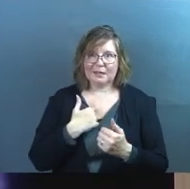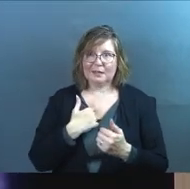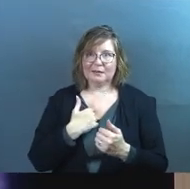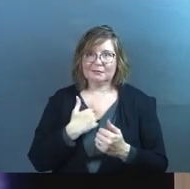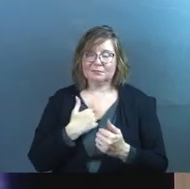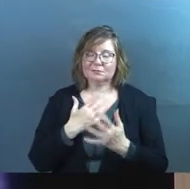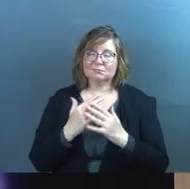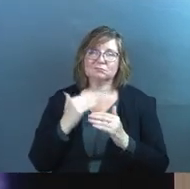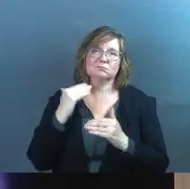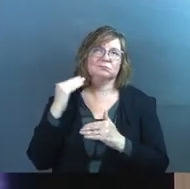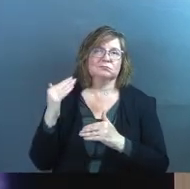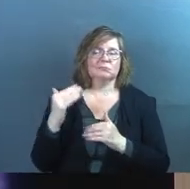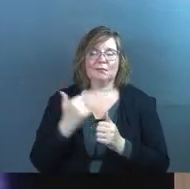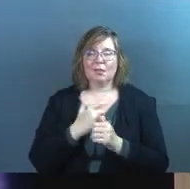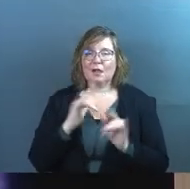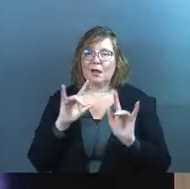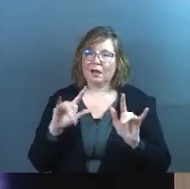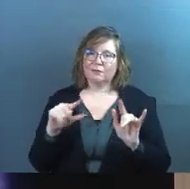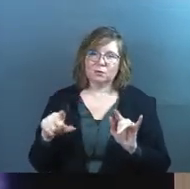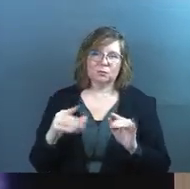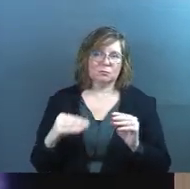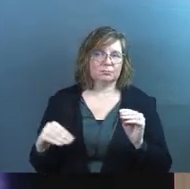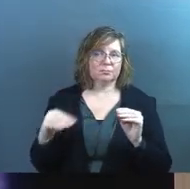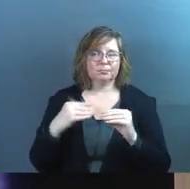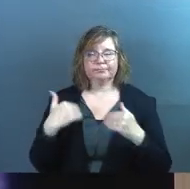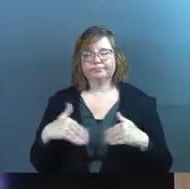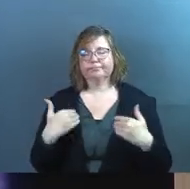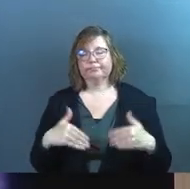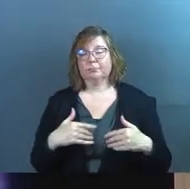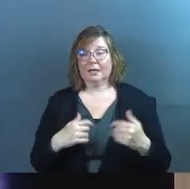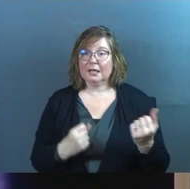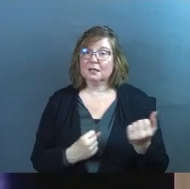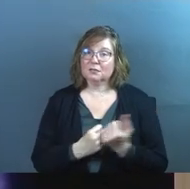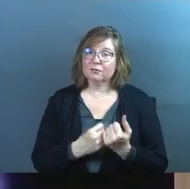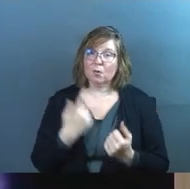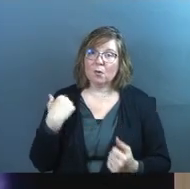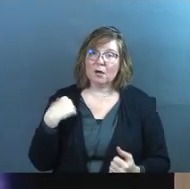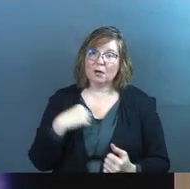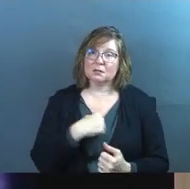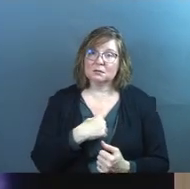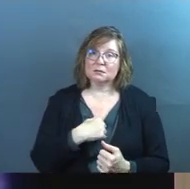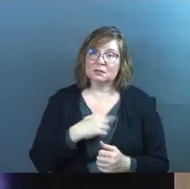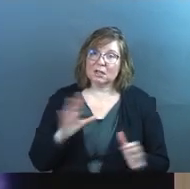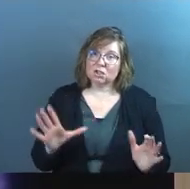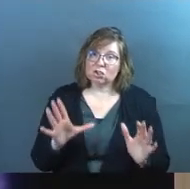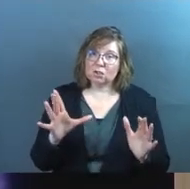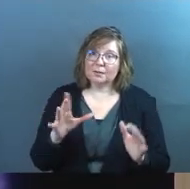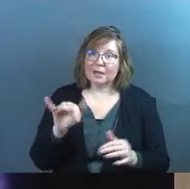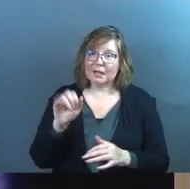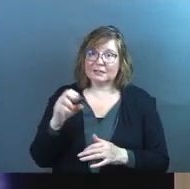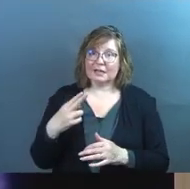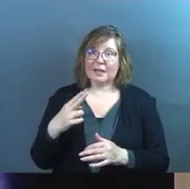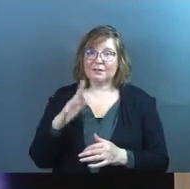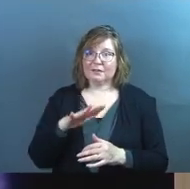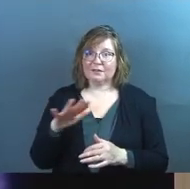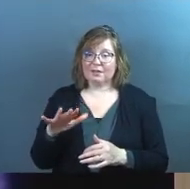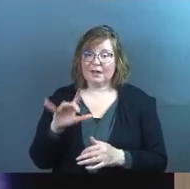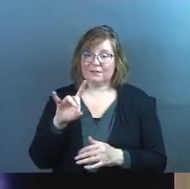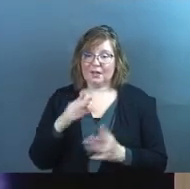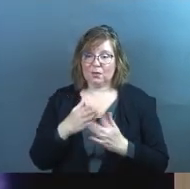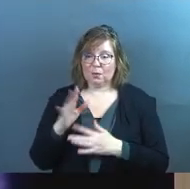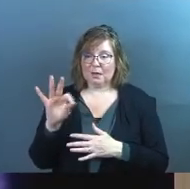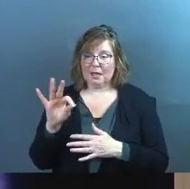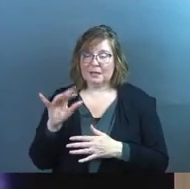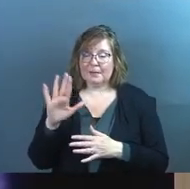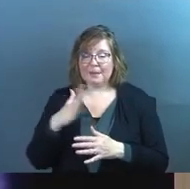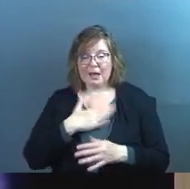than anything else in the world. He loves you more than anything else ever, right? He's for us. it's an encouragement. Isaiah 55, 8 through 9 says, "My thoughts are